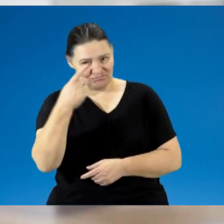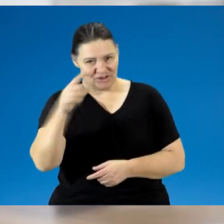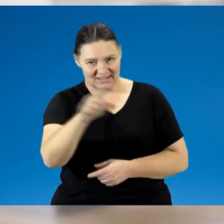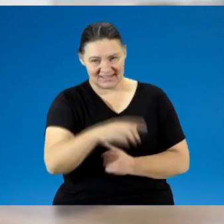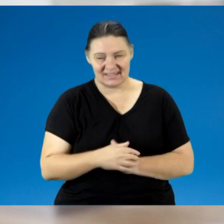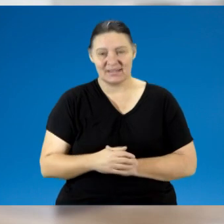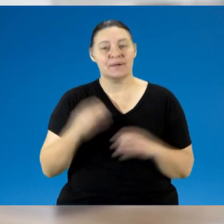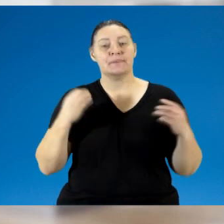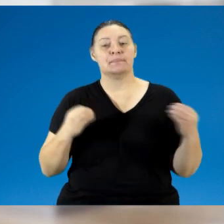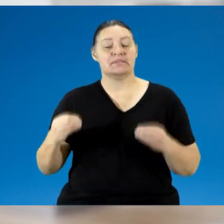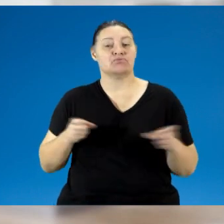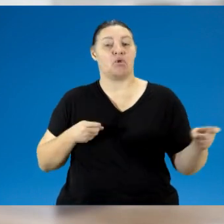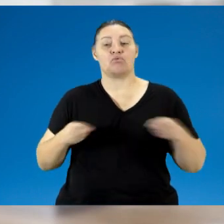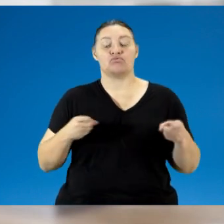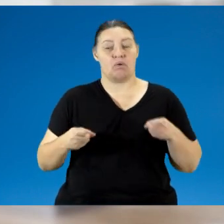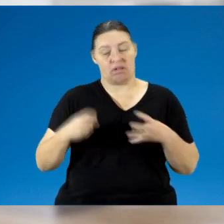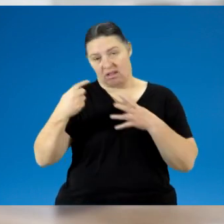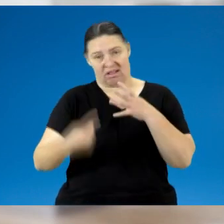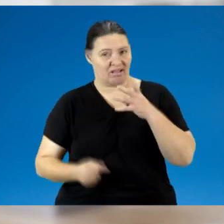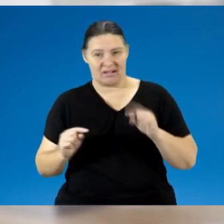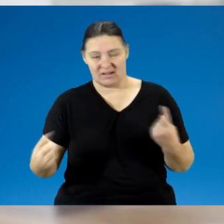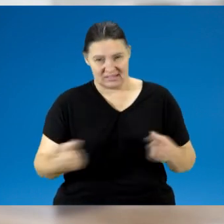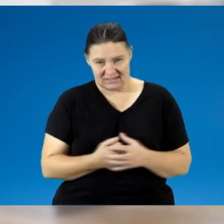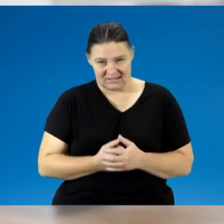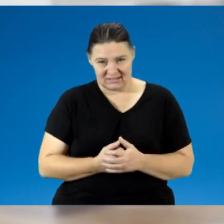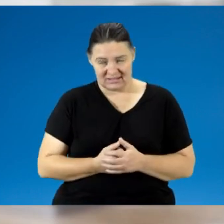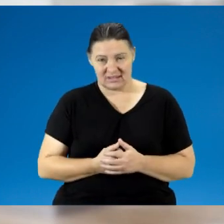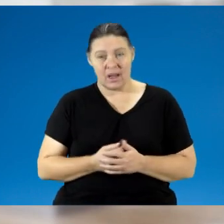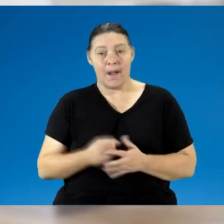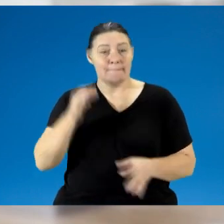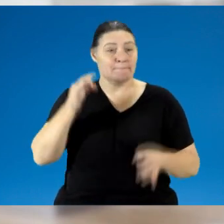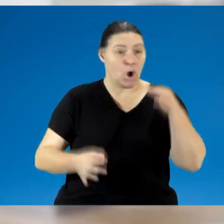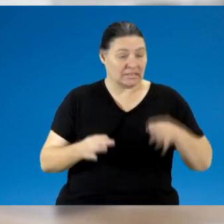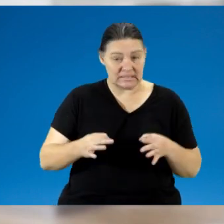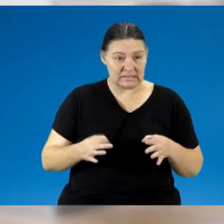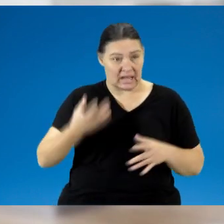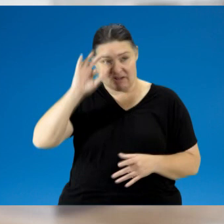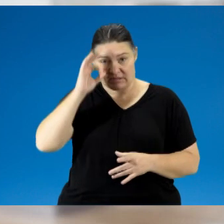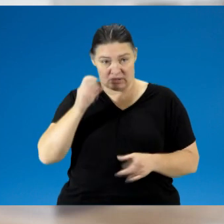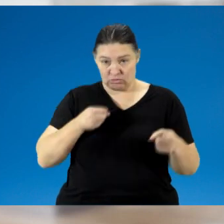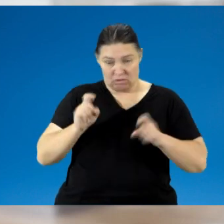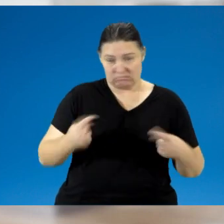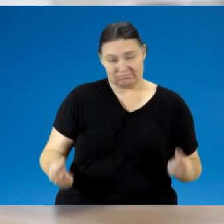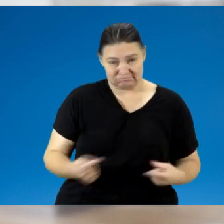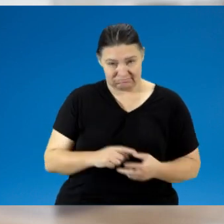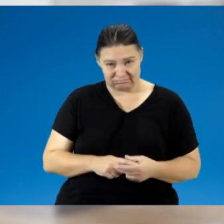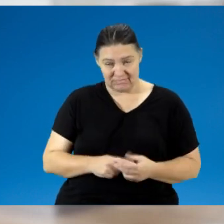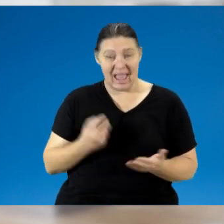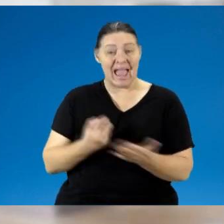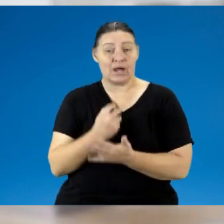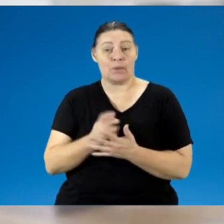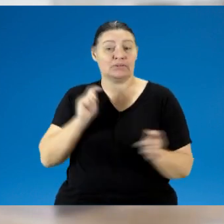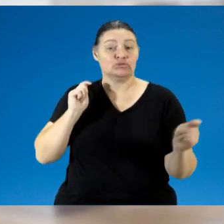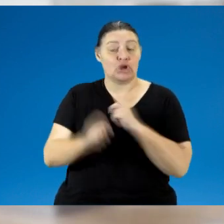indeed, you're correct. The business cannot have control over these. The business cannot control the politics of the country. The business cannot control